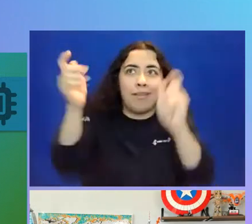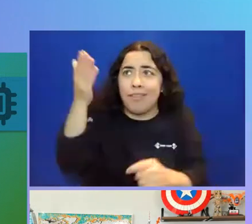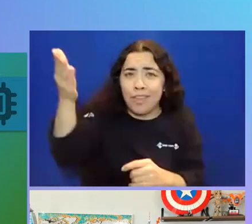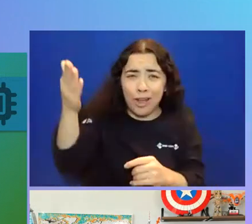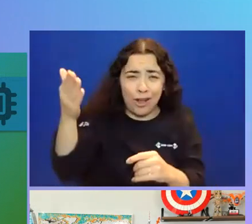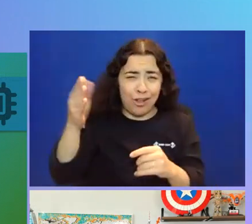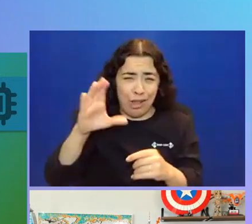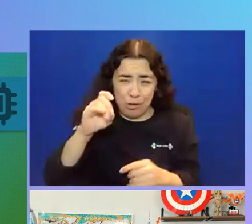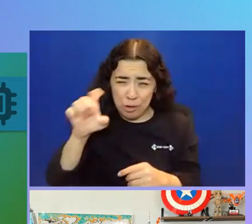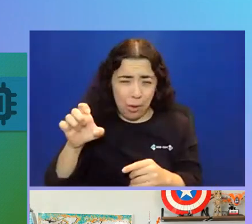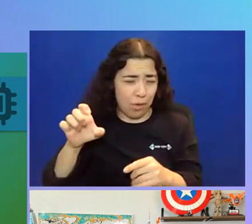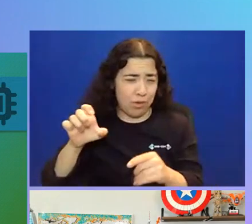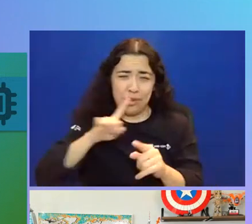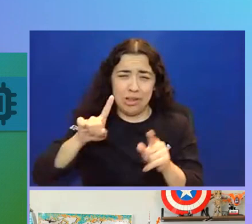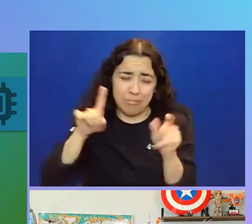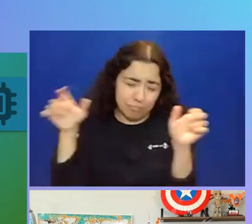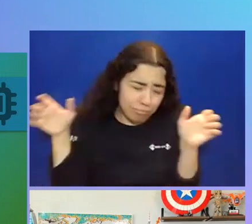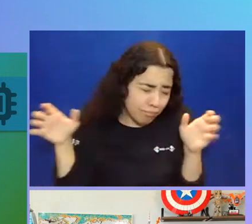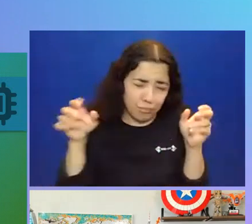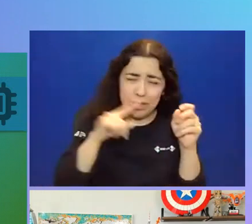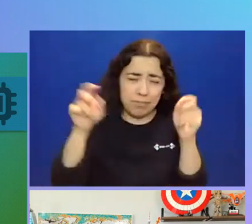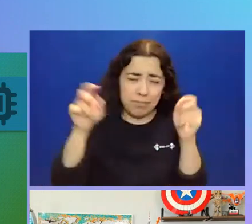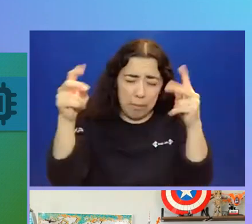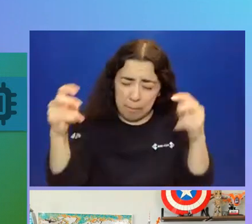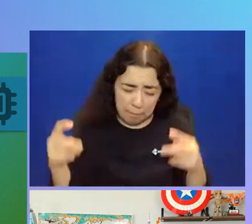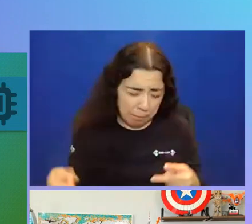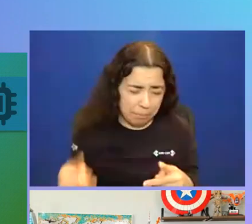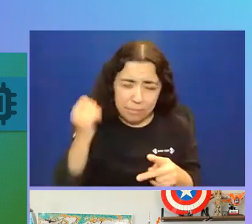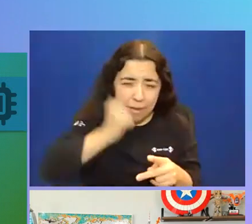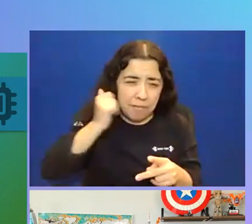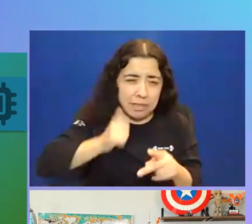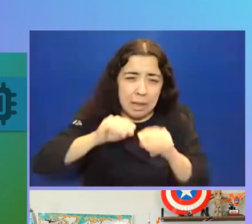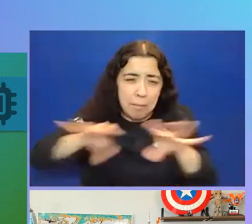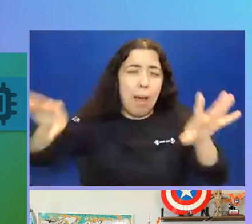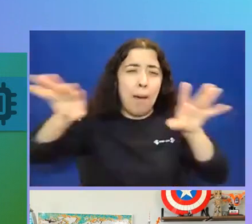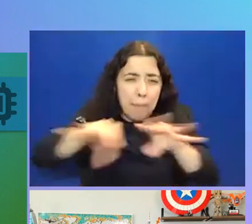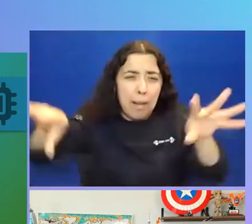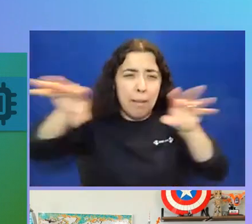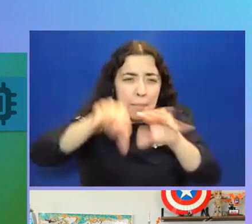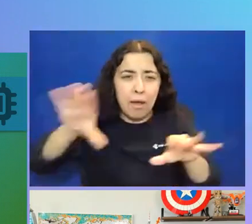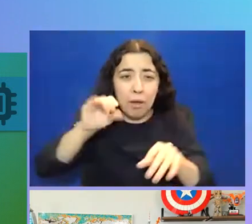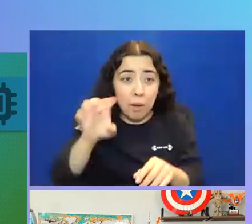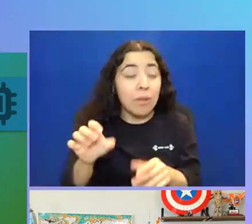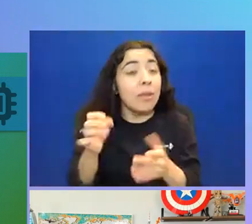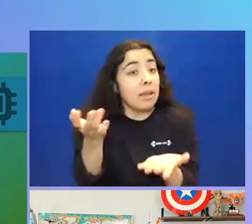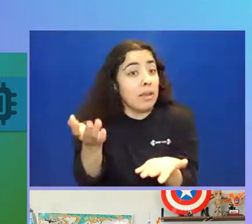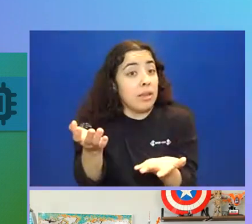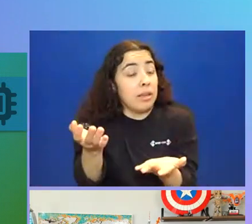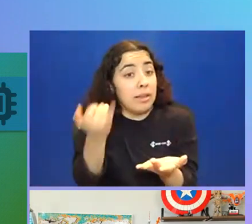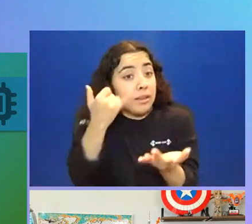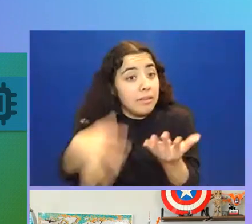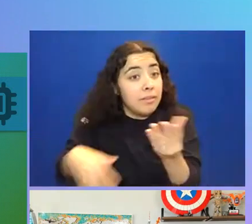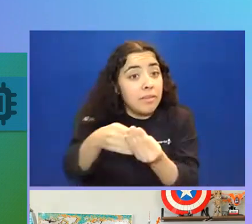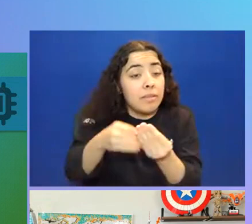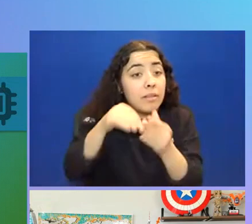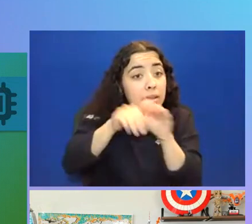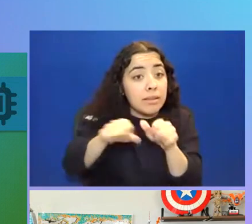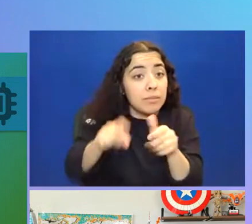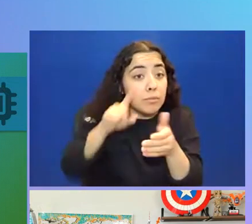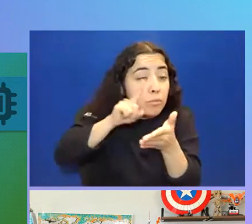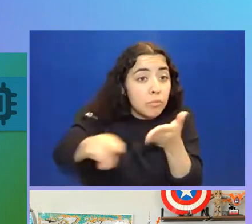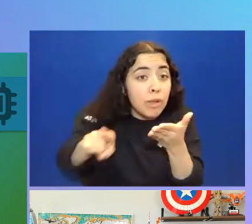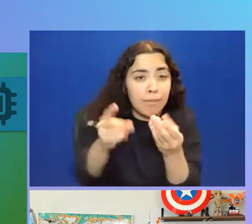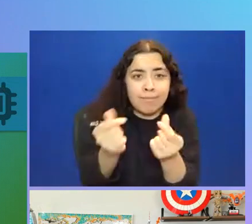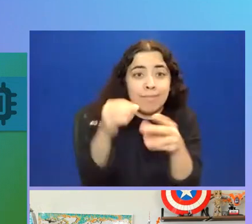code up, daily, even quicker sometimes, right? And so by putting accessibility checks into your